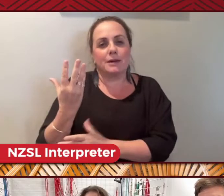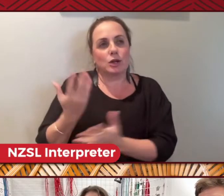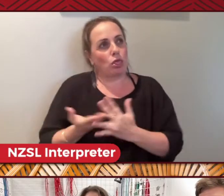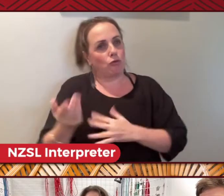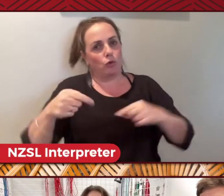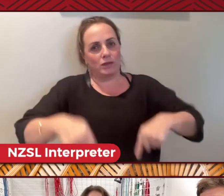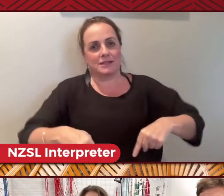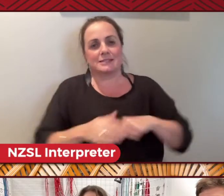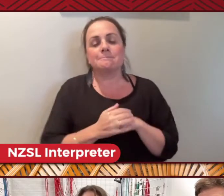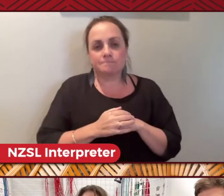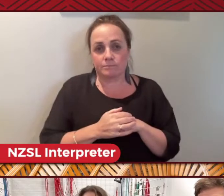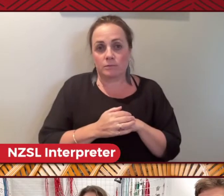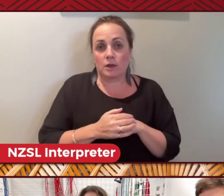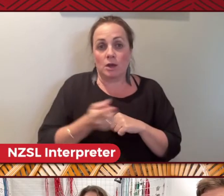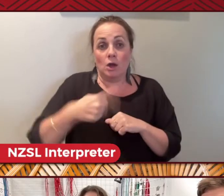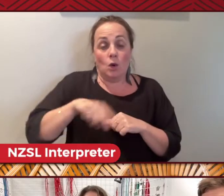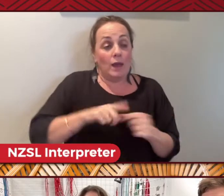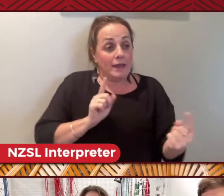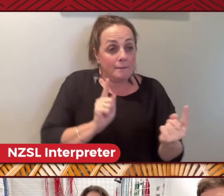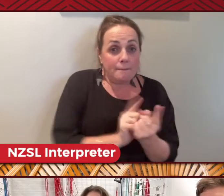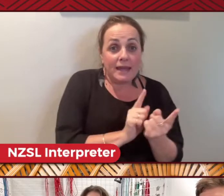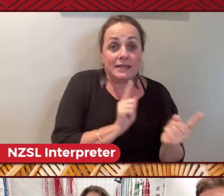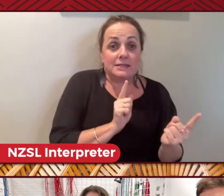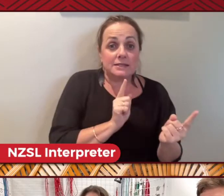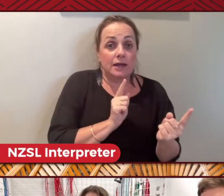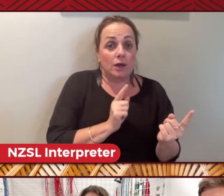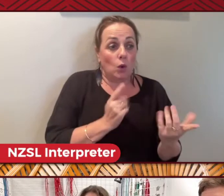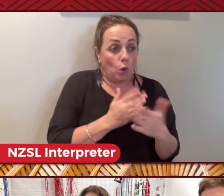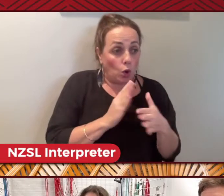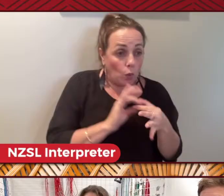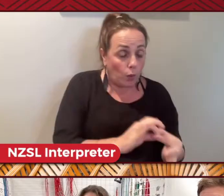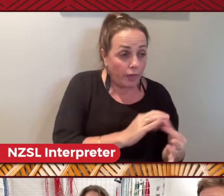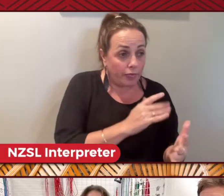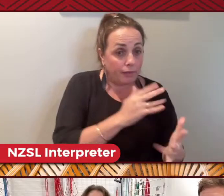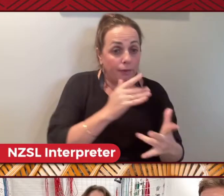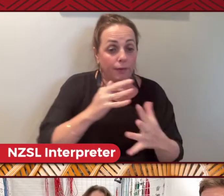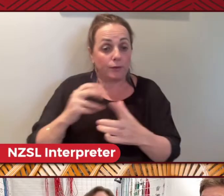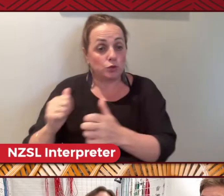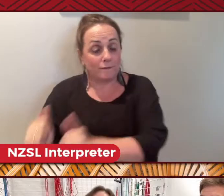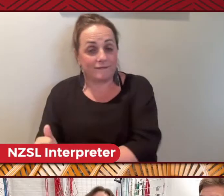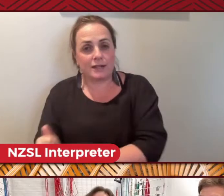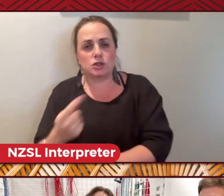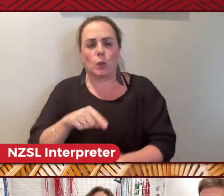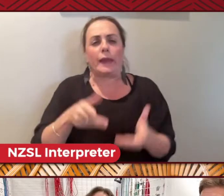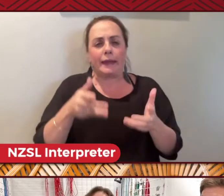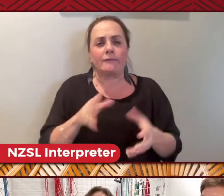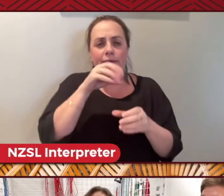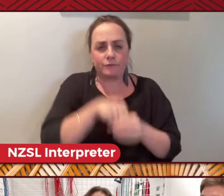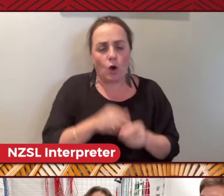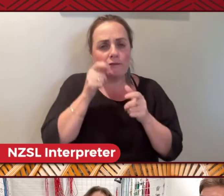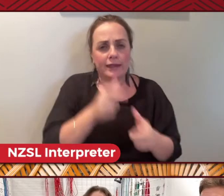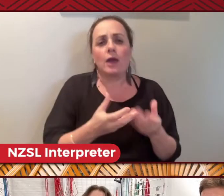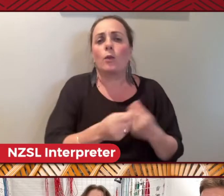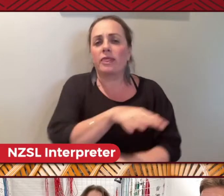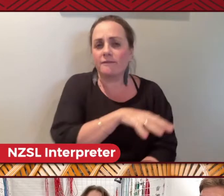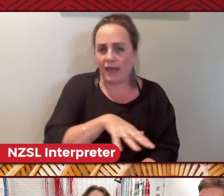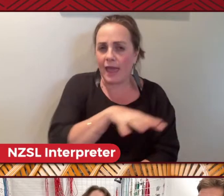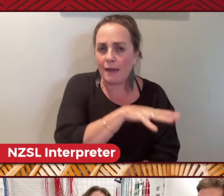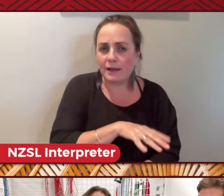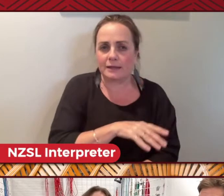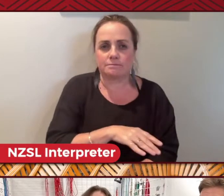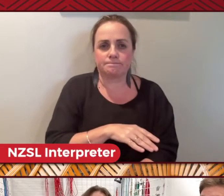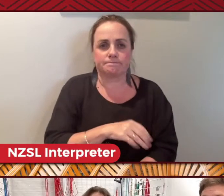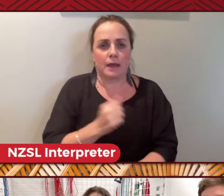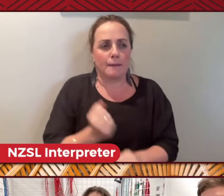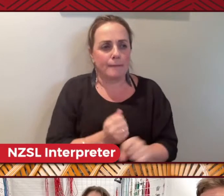intake process all the way to completion, we do pretty heavily involved care with the family in terms of goal